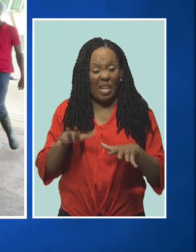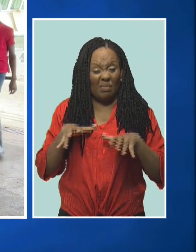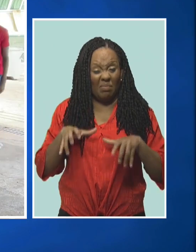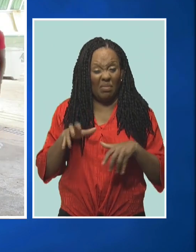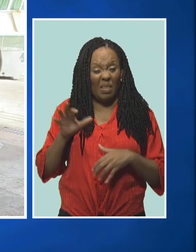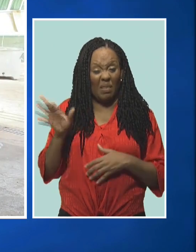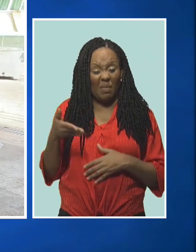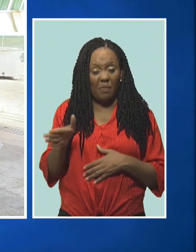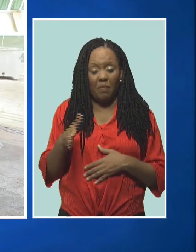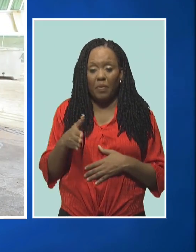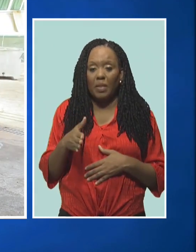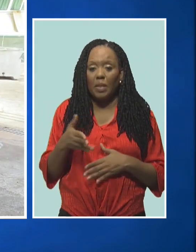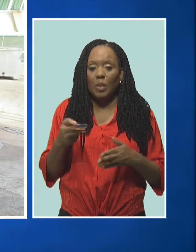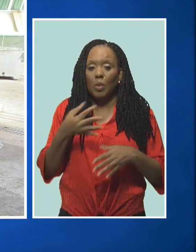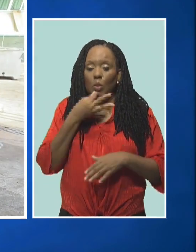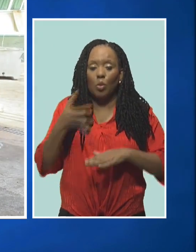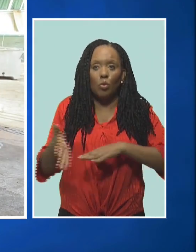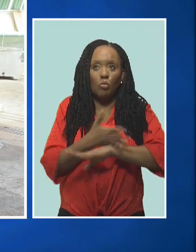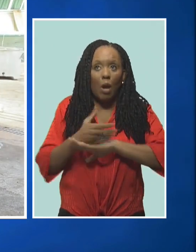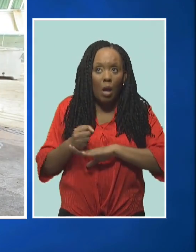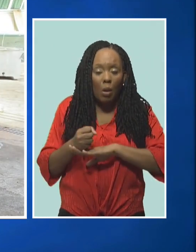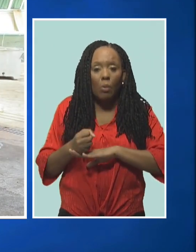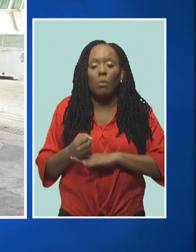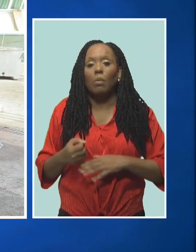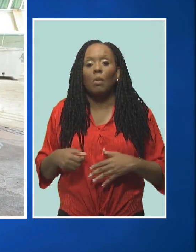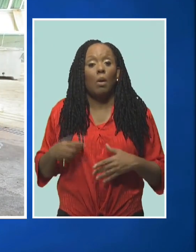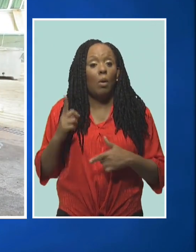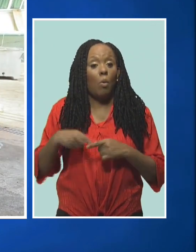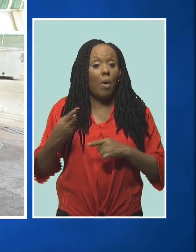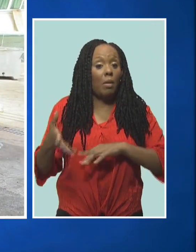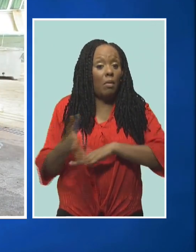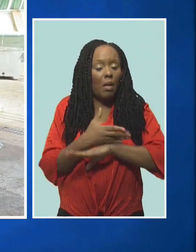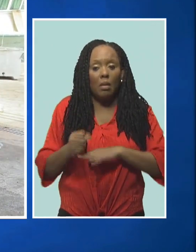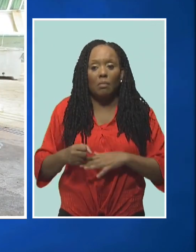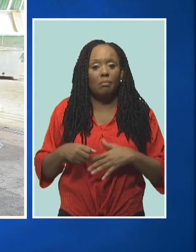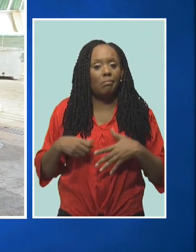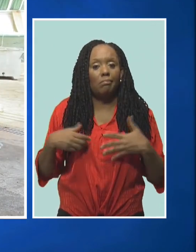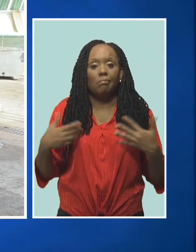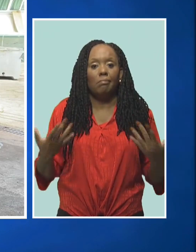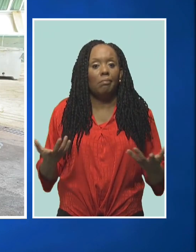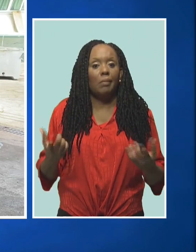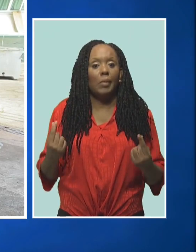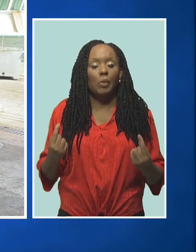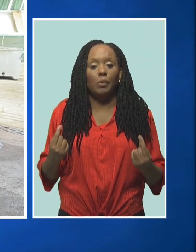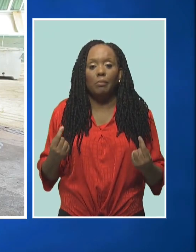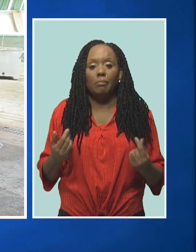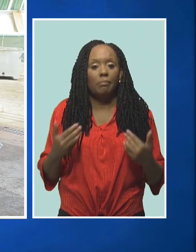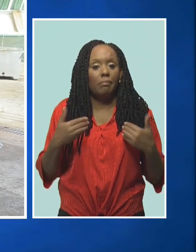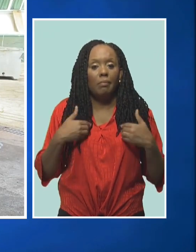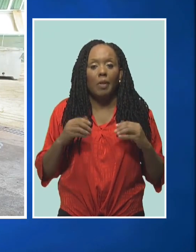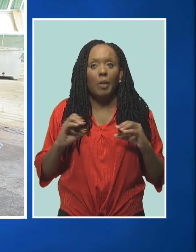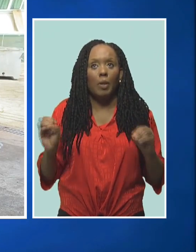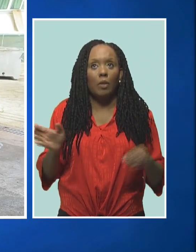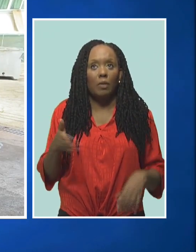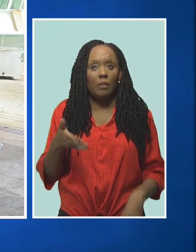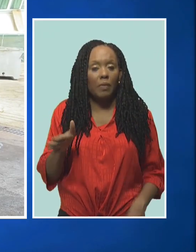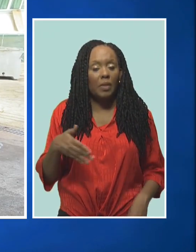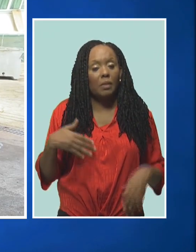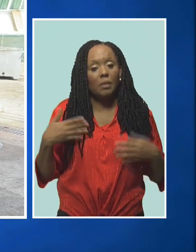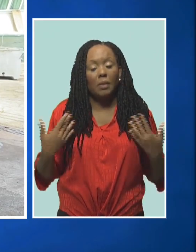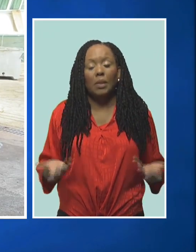main species that we keep in storage, and I believe that maybe in the next 3 weeks we may not have those